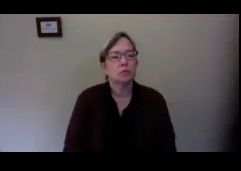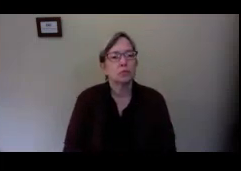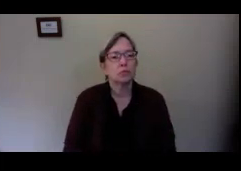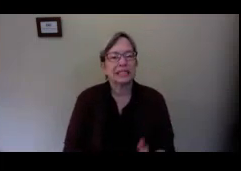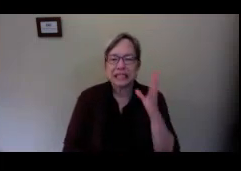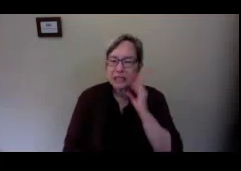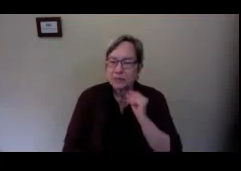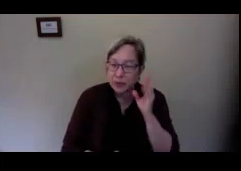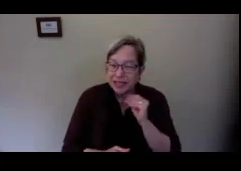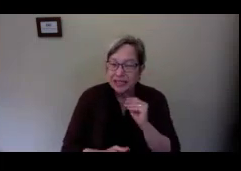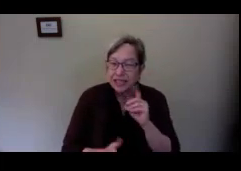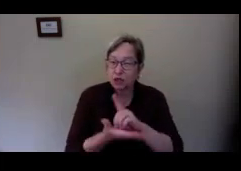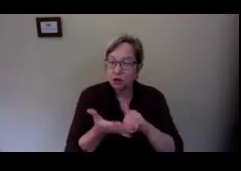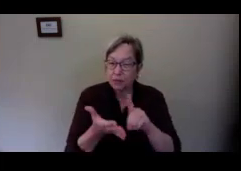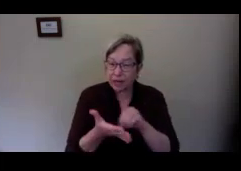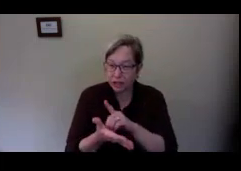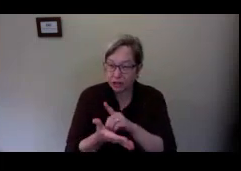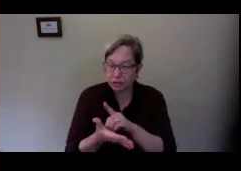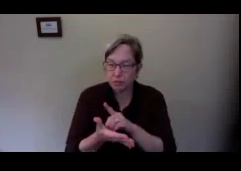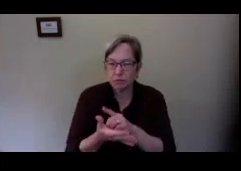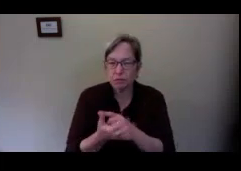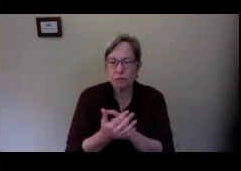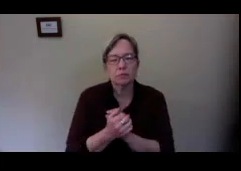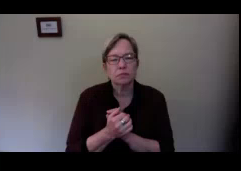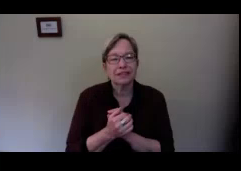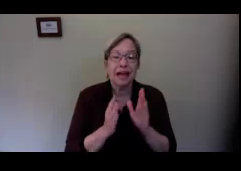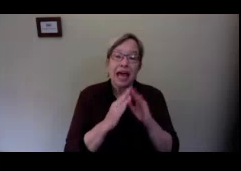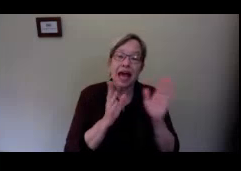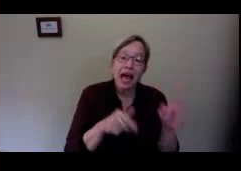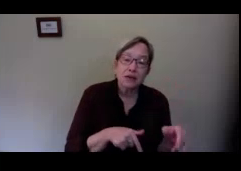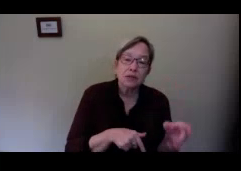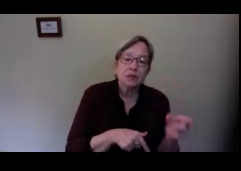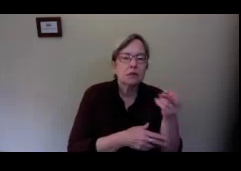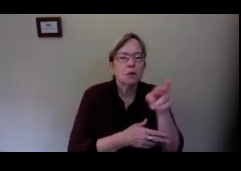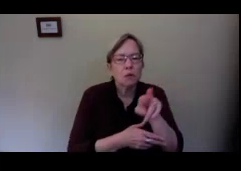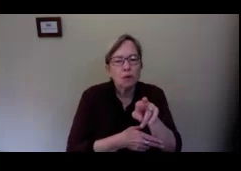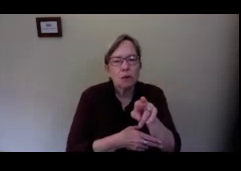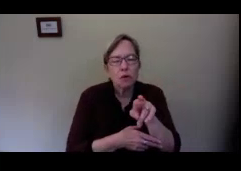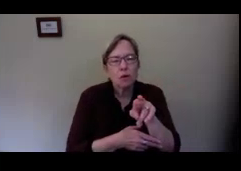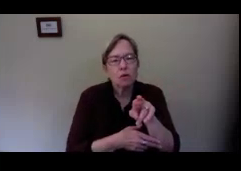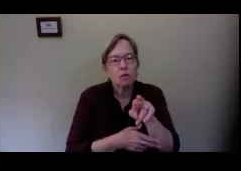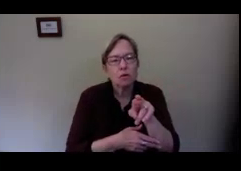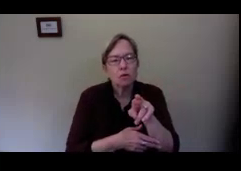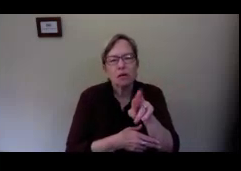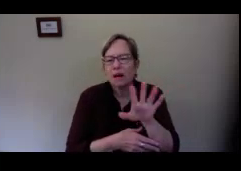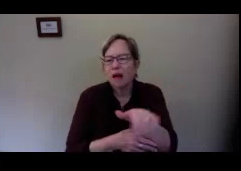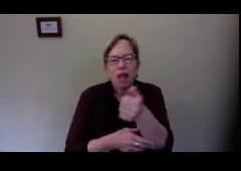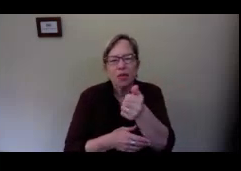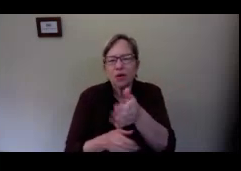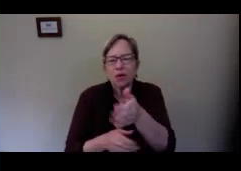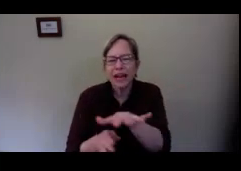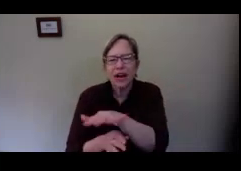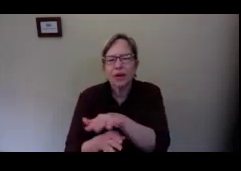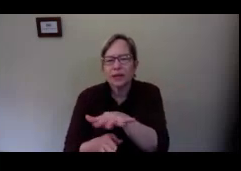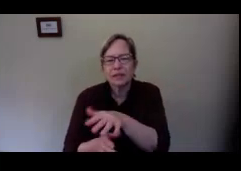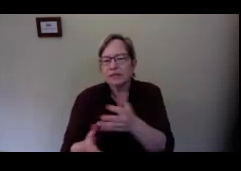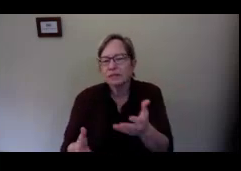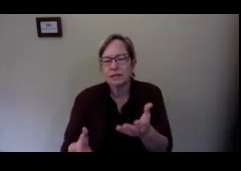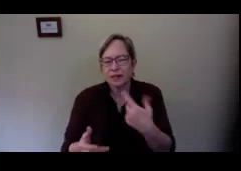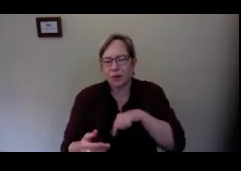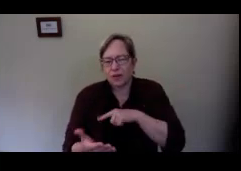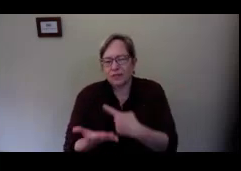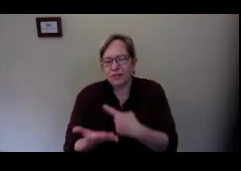experiencing discrimination, not only in housing, but in other fields, in other areas that we discussed